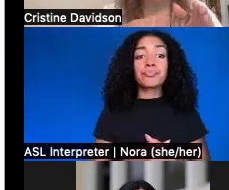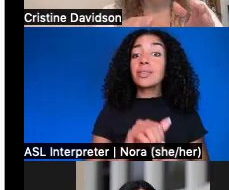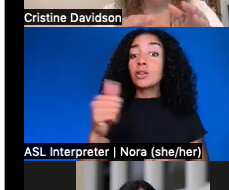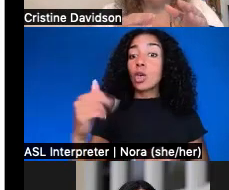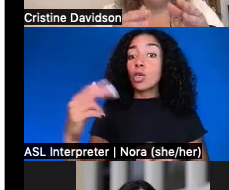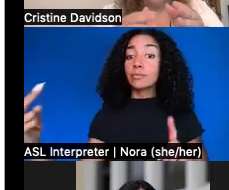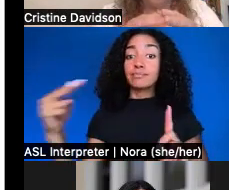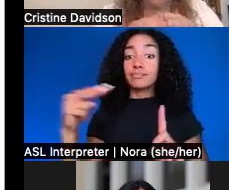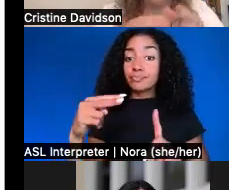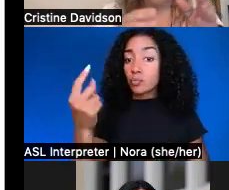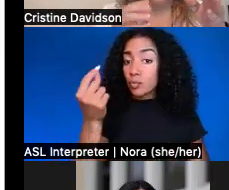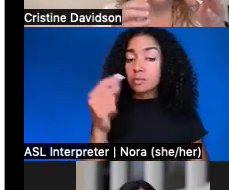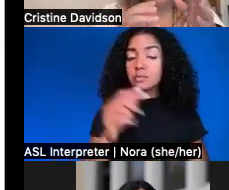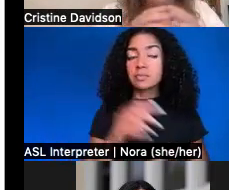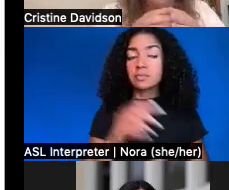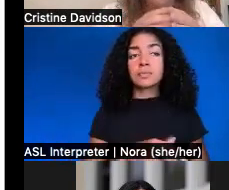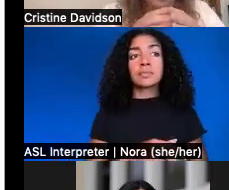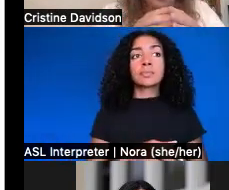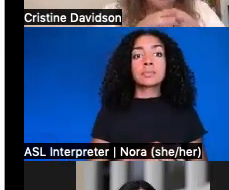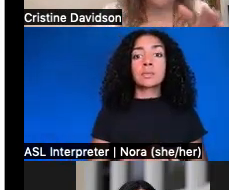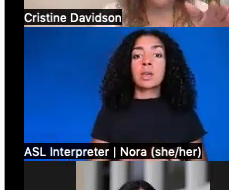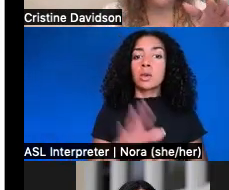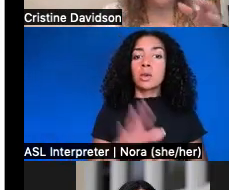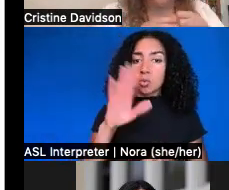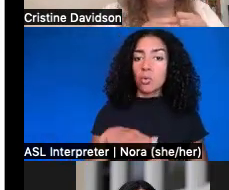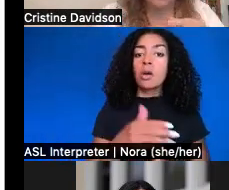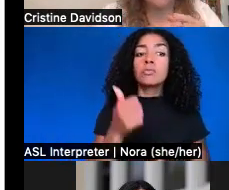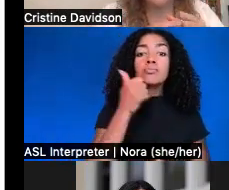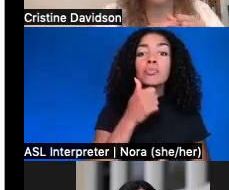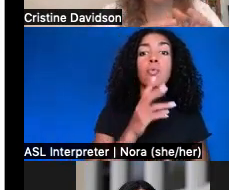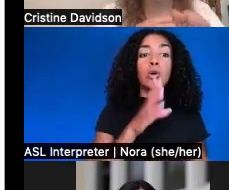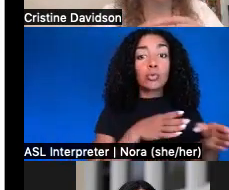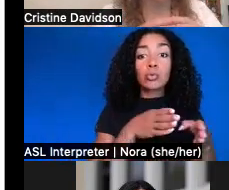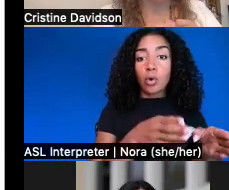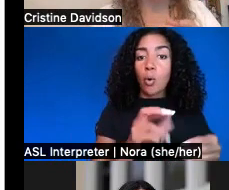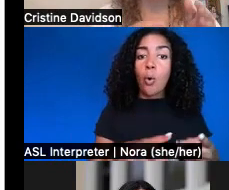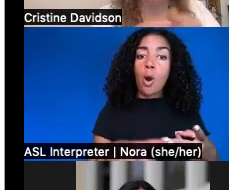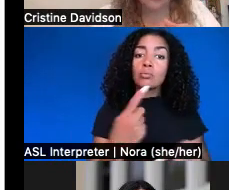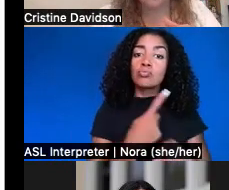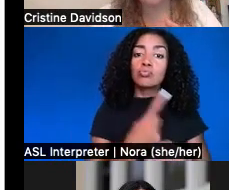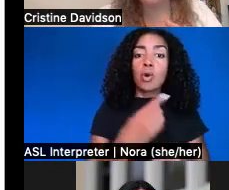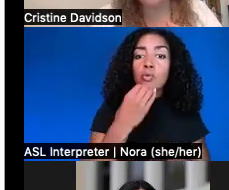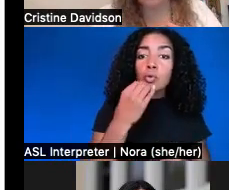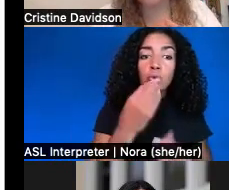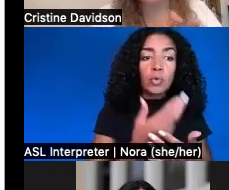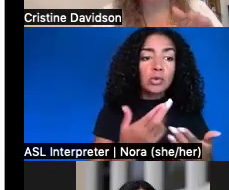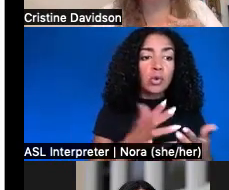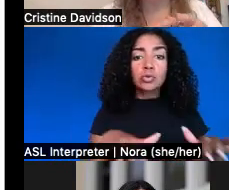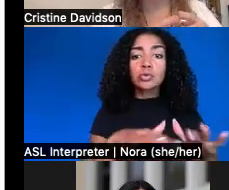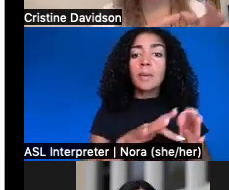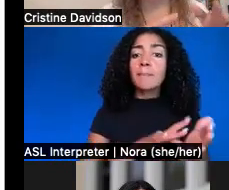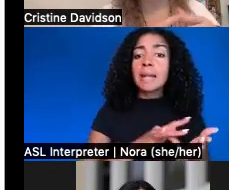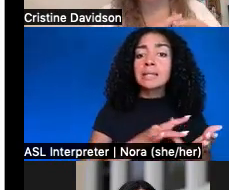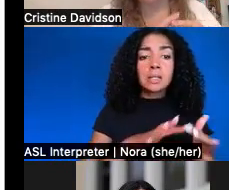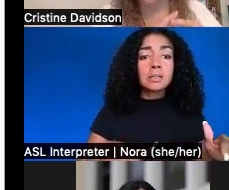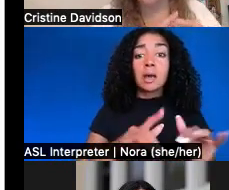interrupt those water routes and those food options and those medicines, those places where we bury our people, the